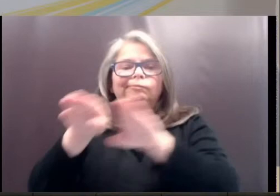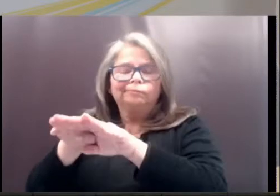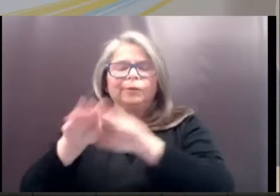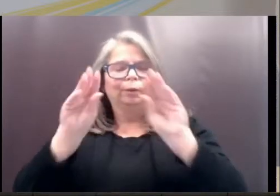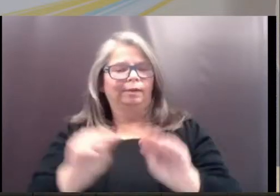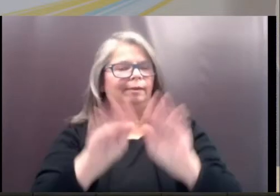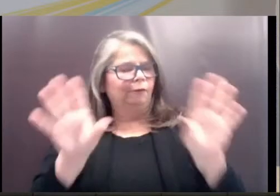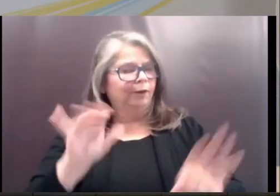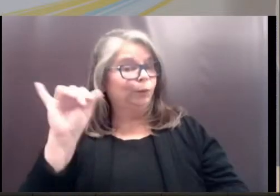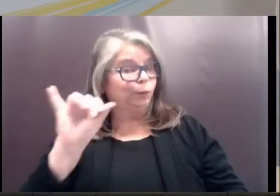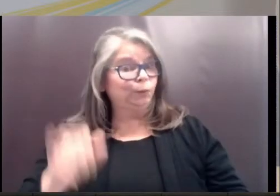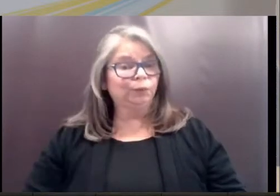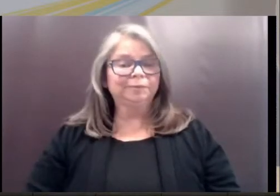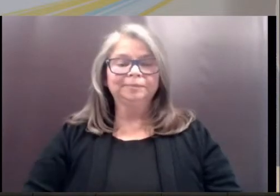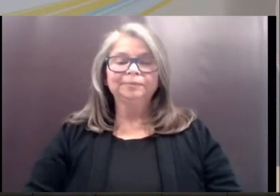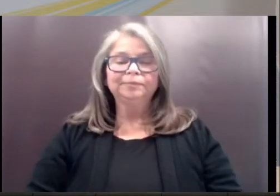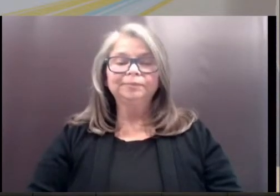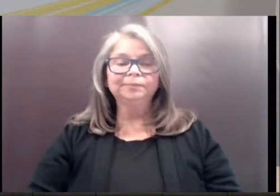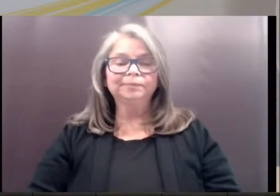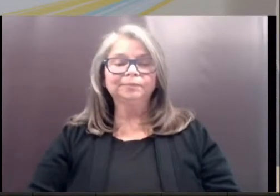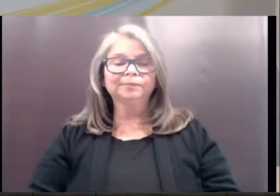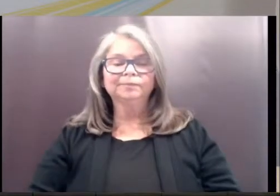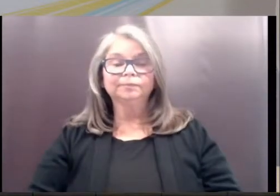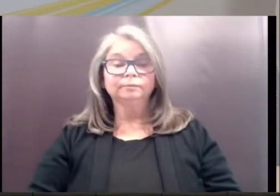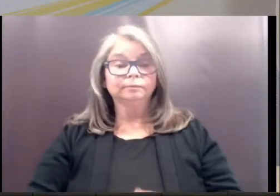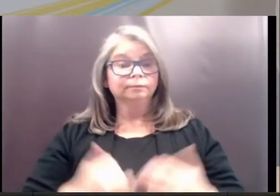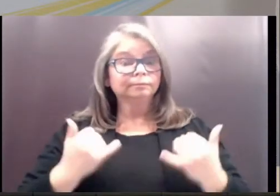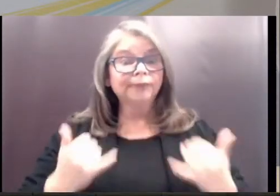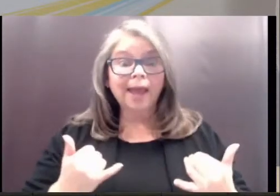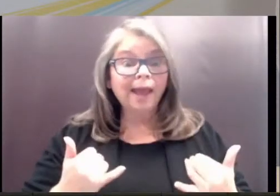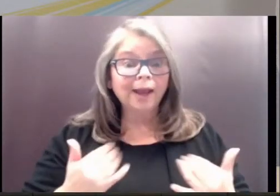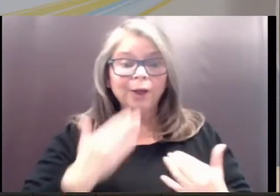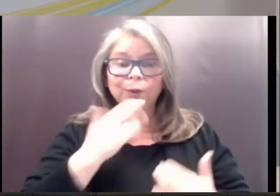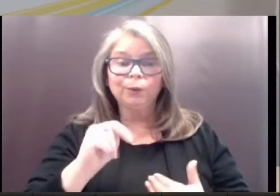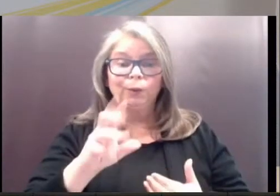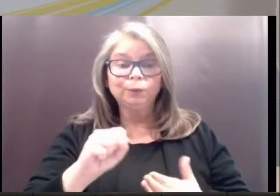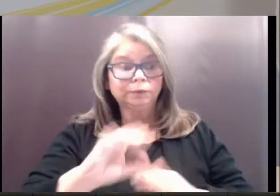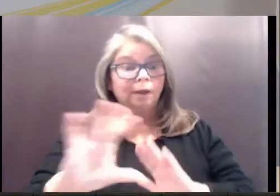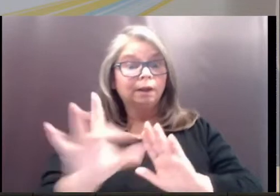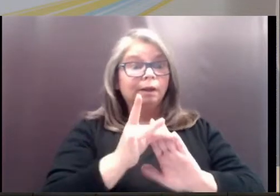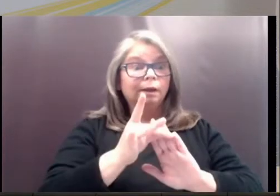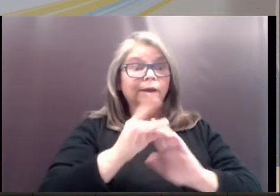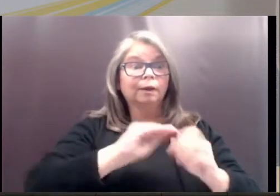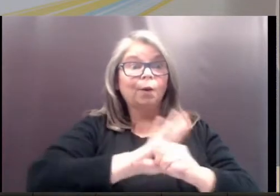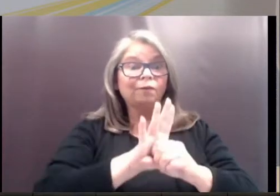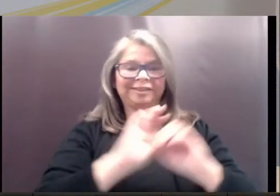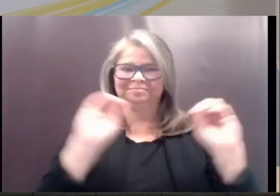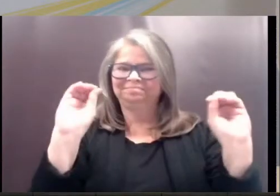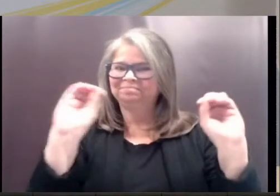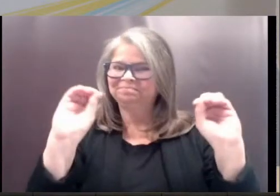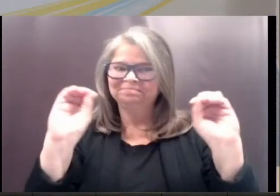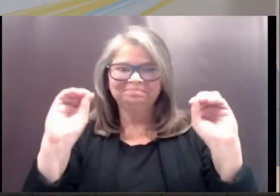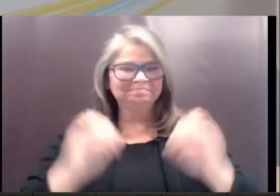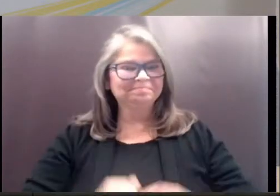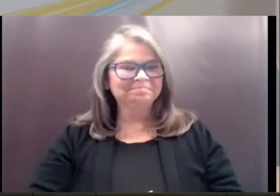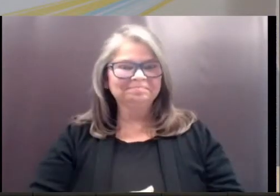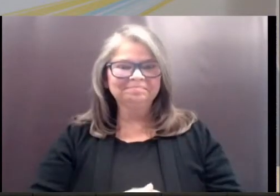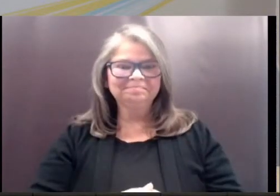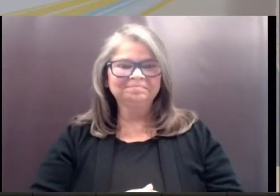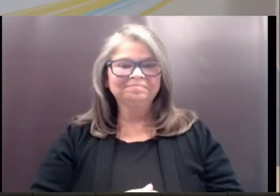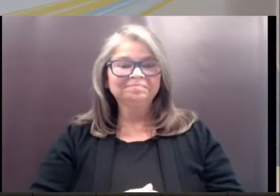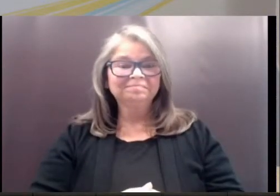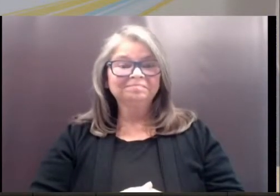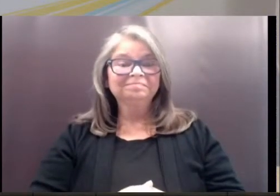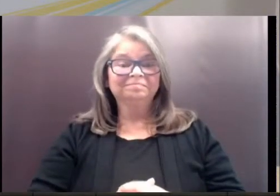cases of COVID-19 in PEI. We have 13 active cases that are all self-isolating at home.